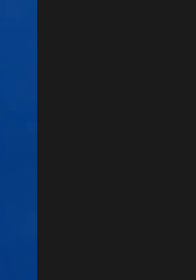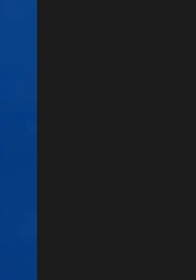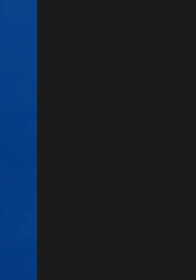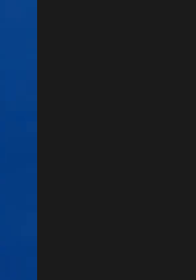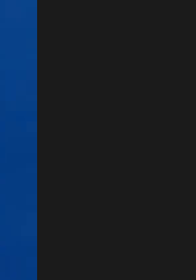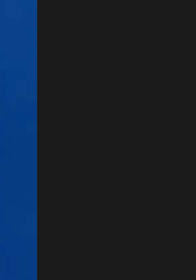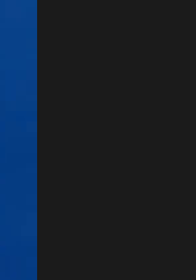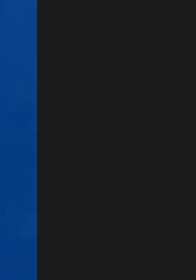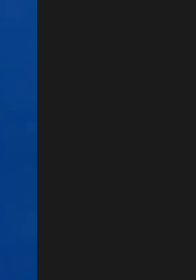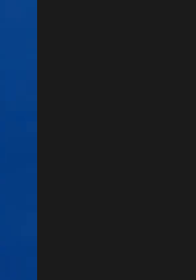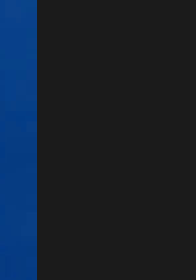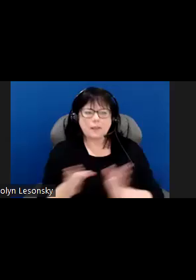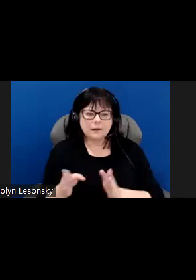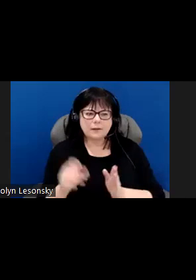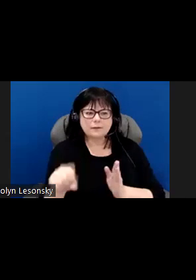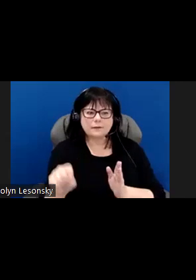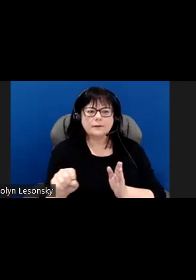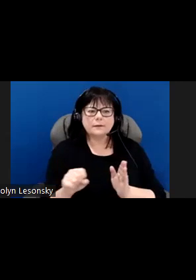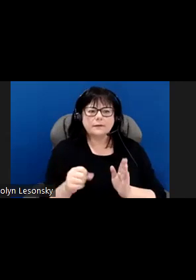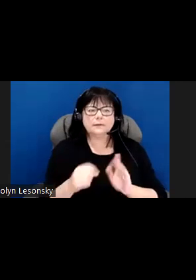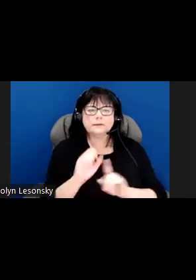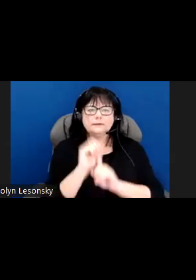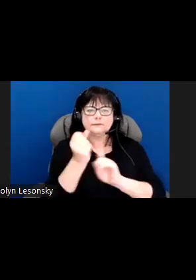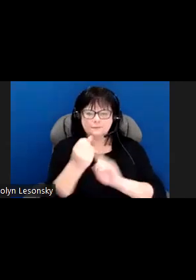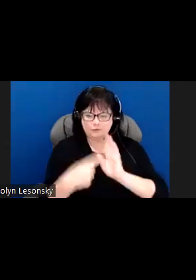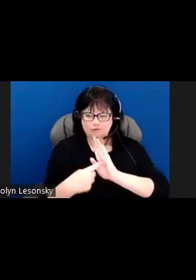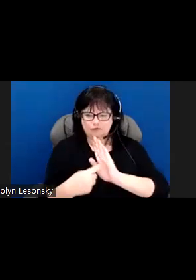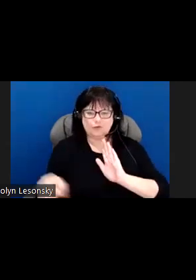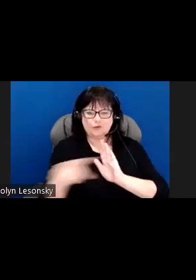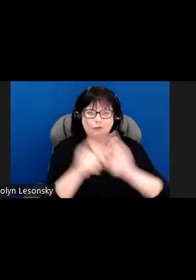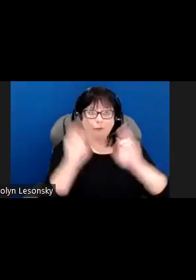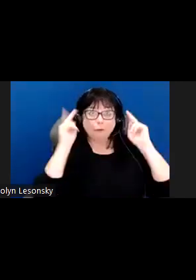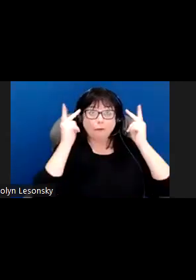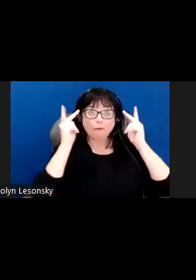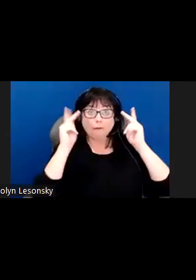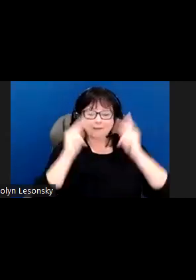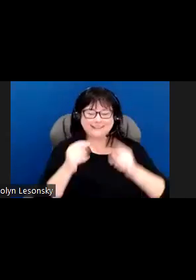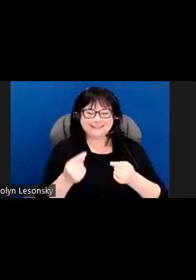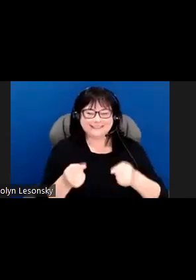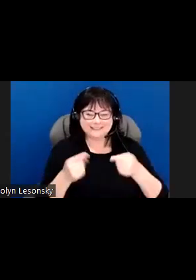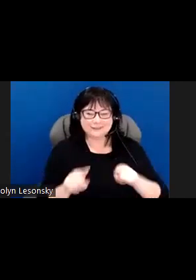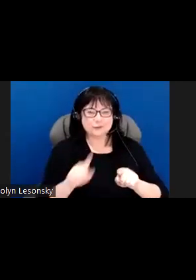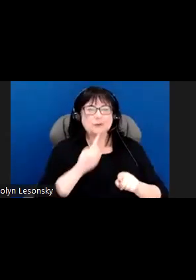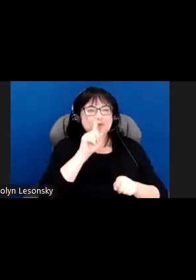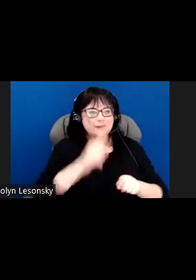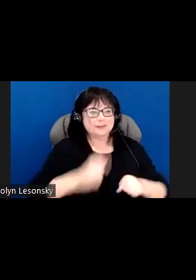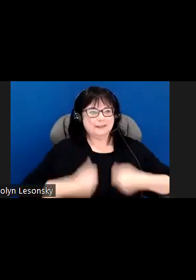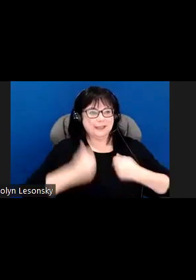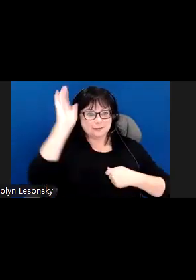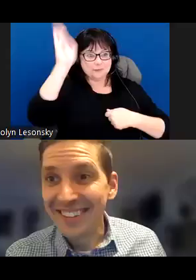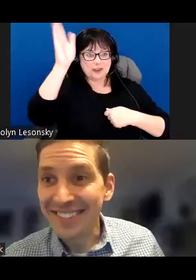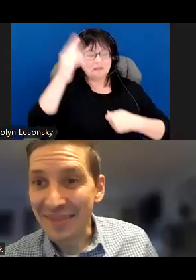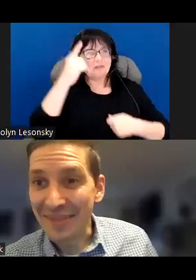scenario. It was like a live demonstration of how to panic during a presentation. And I think I did pretty